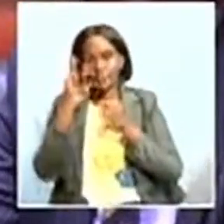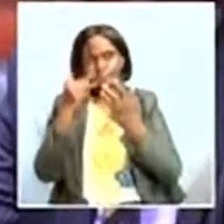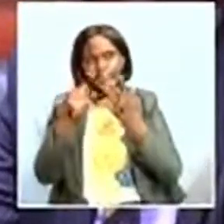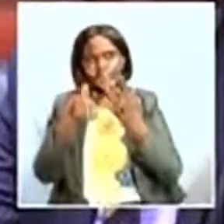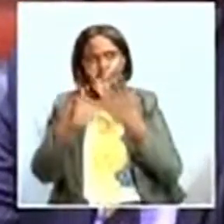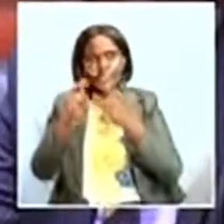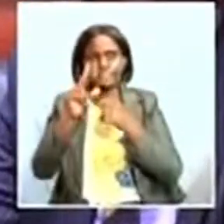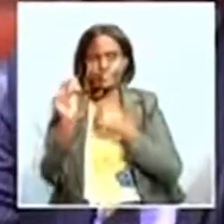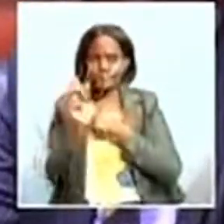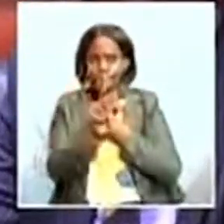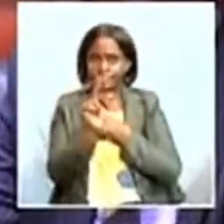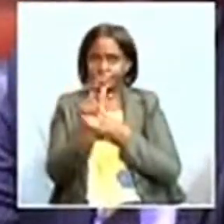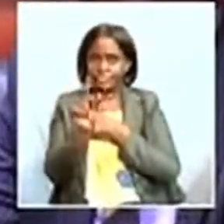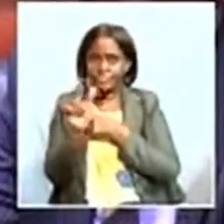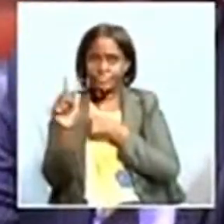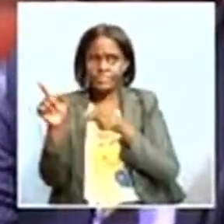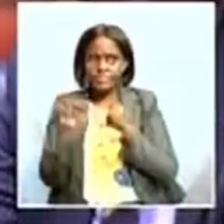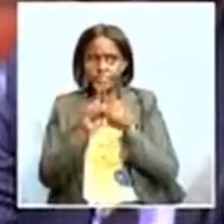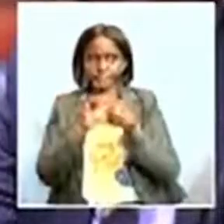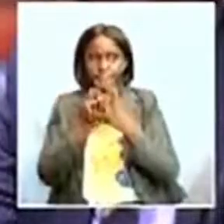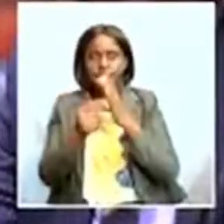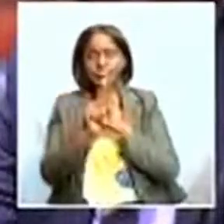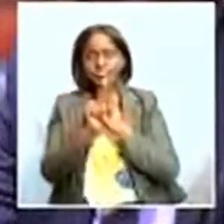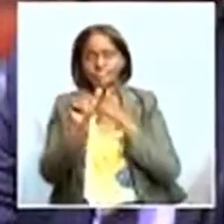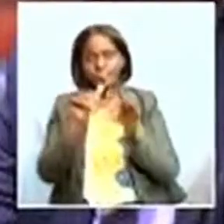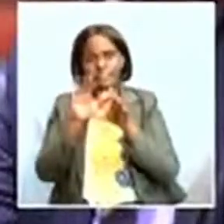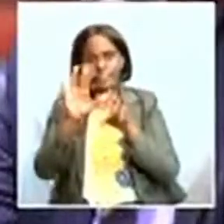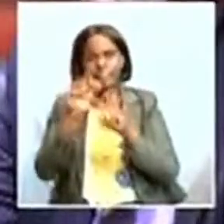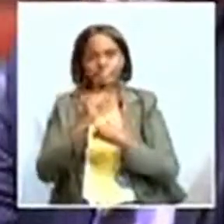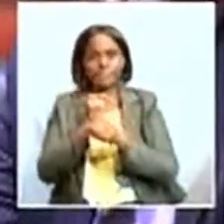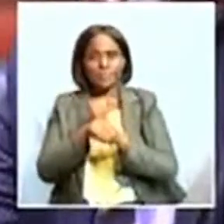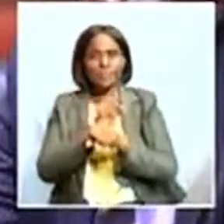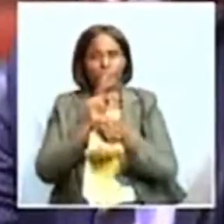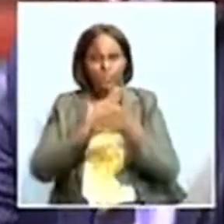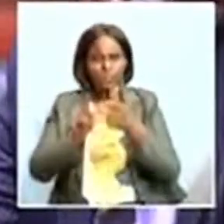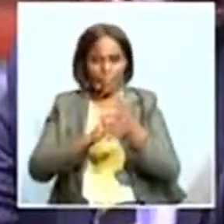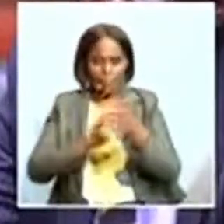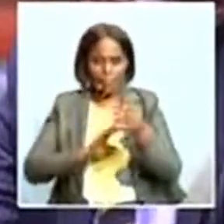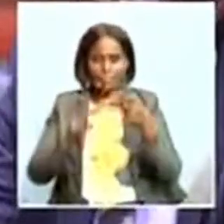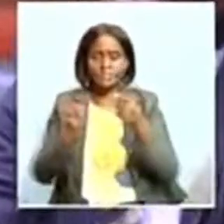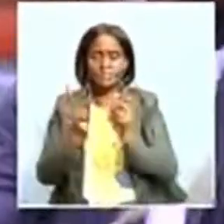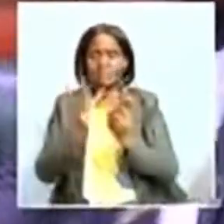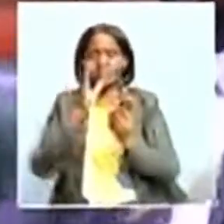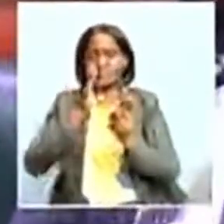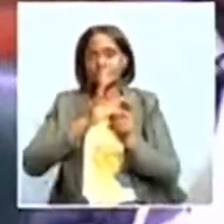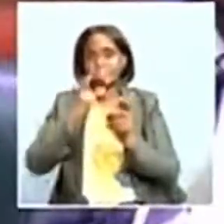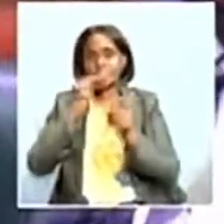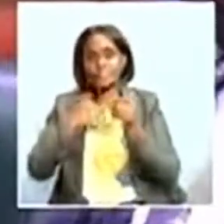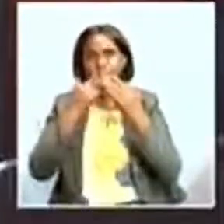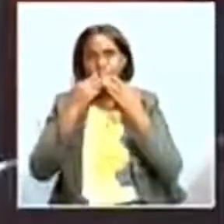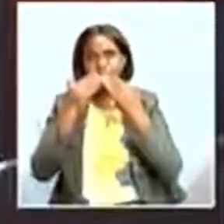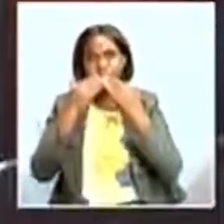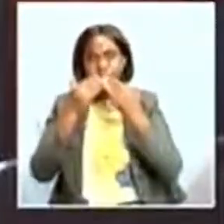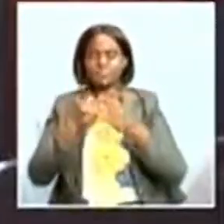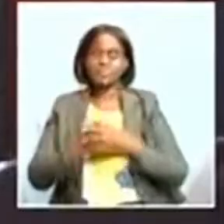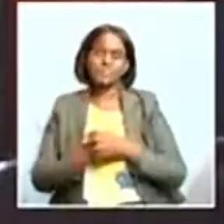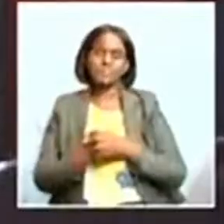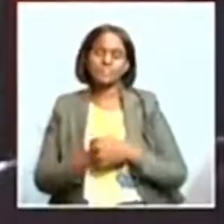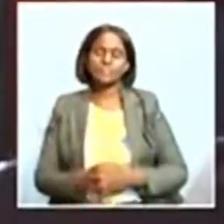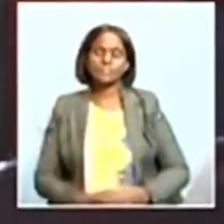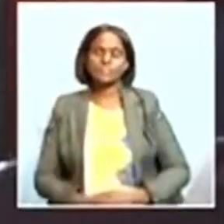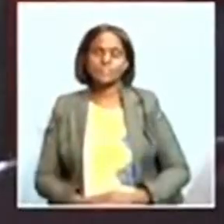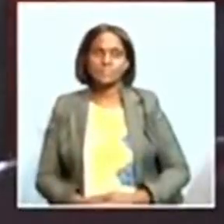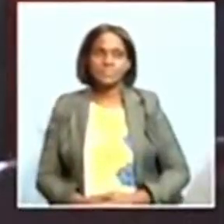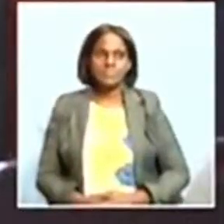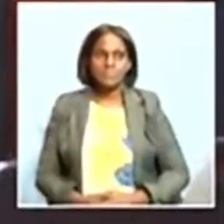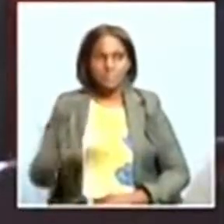be impregnating them at their weekly boarding facilities. Madam Speaker, I thank you. Thank you.